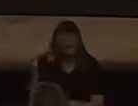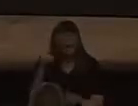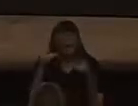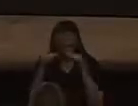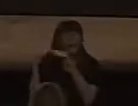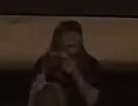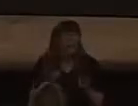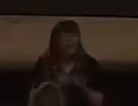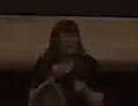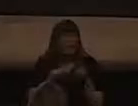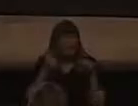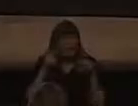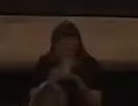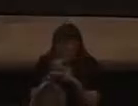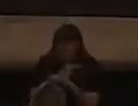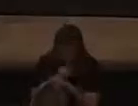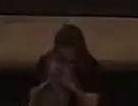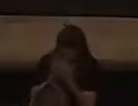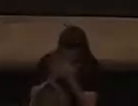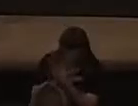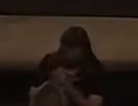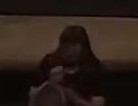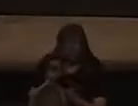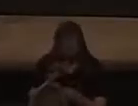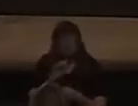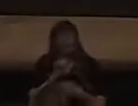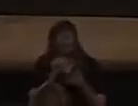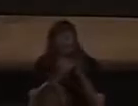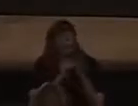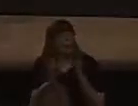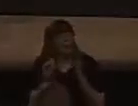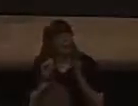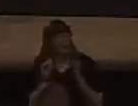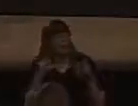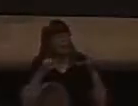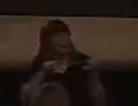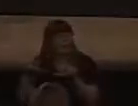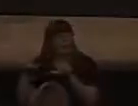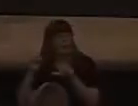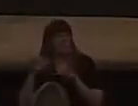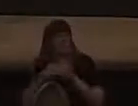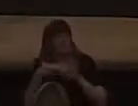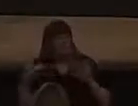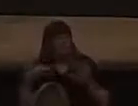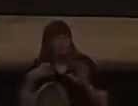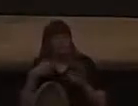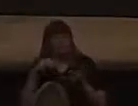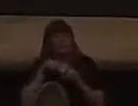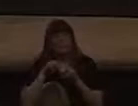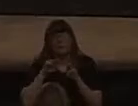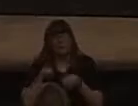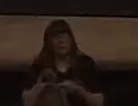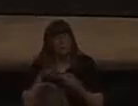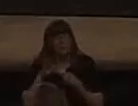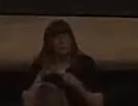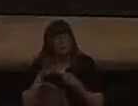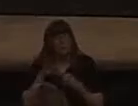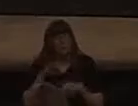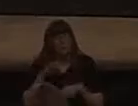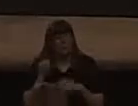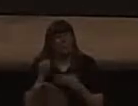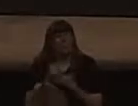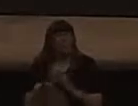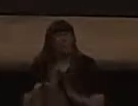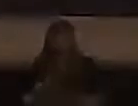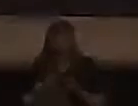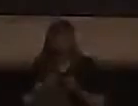and he could not see our name. And too often, signage and labels, and particularly in museums where the curators